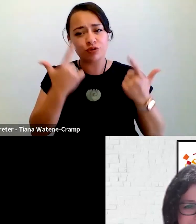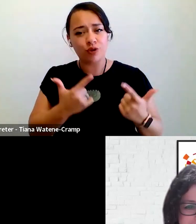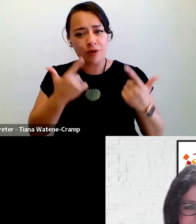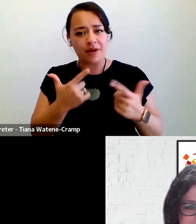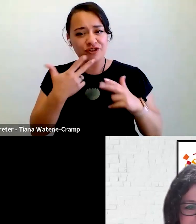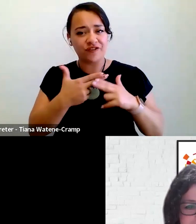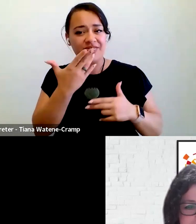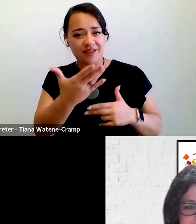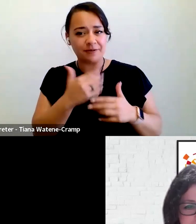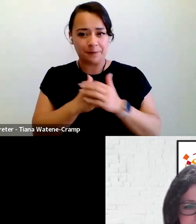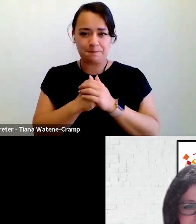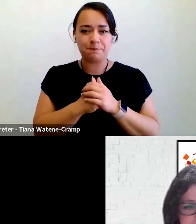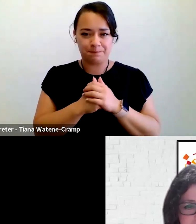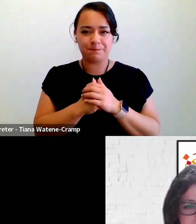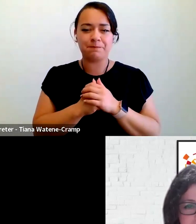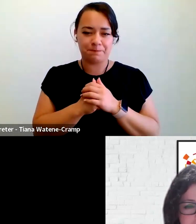Lena. And